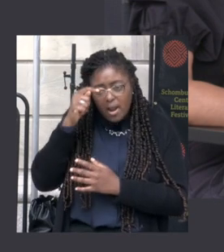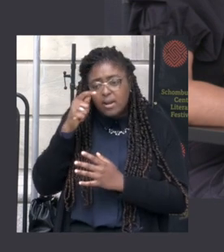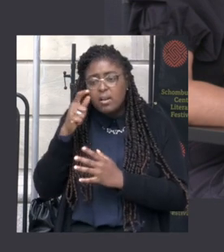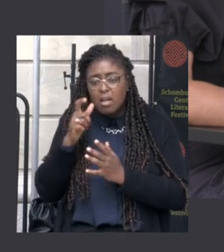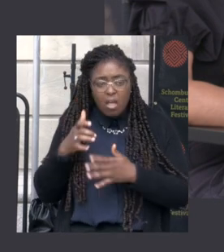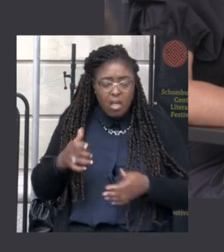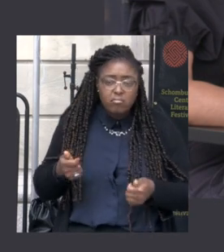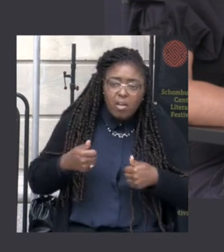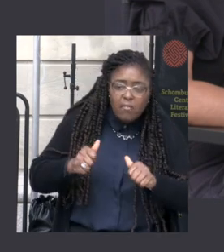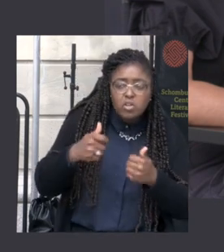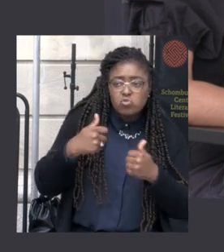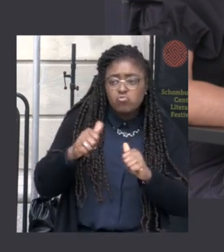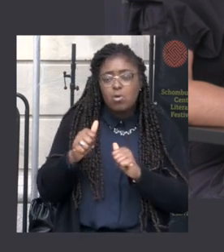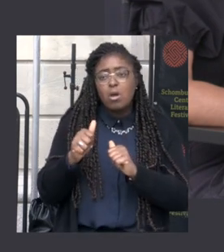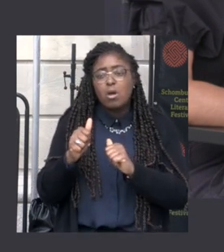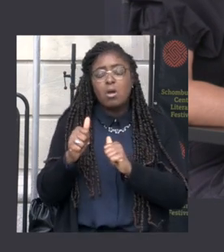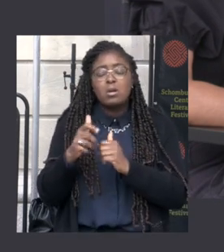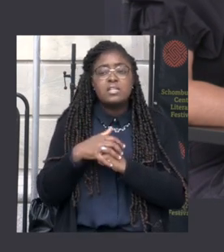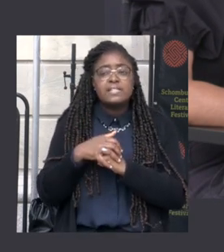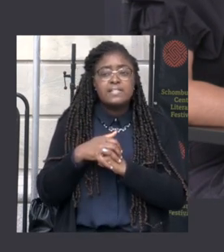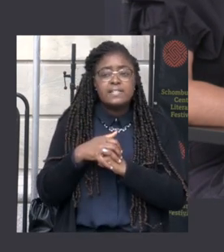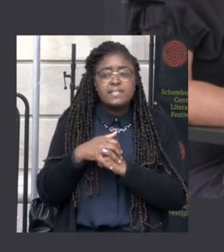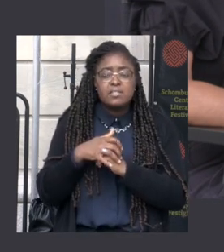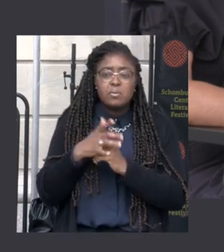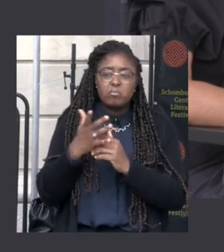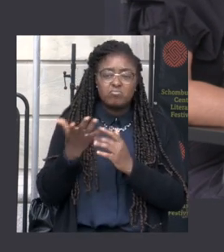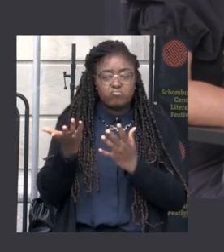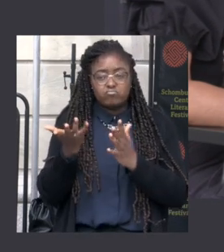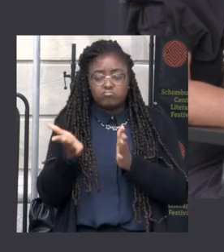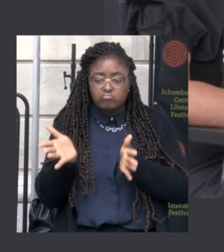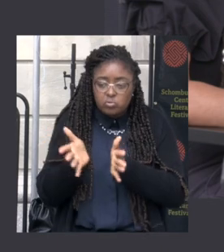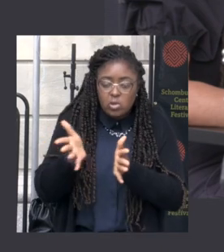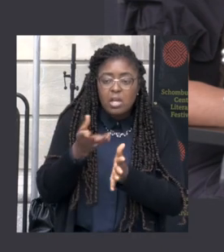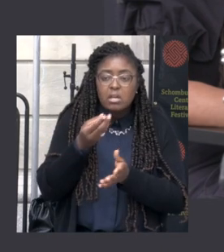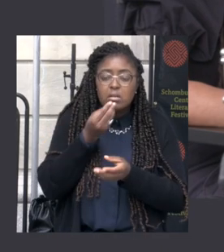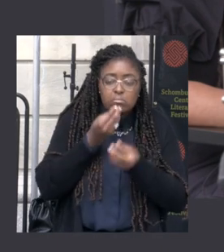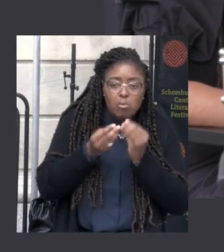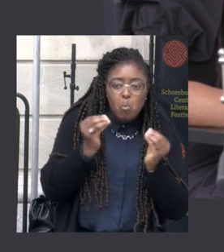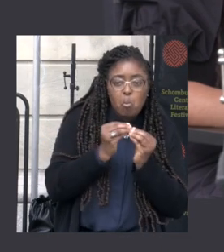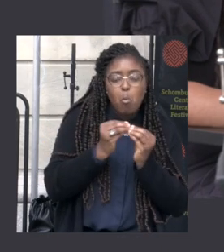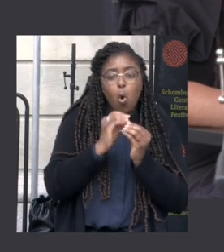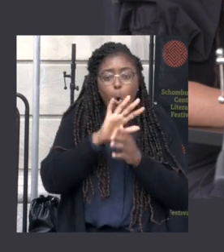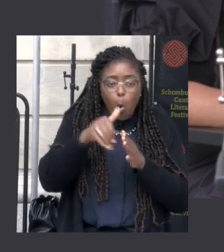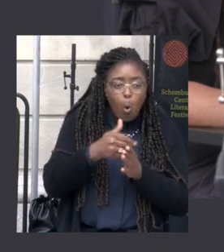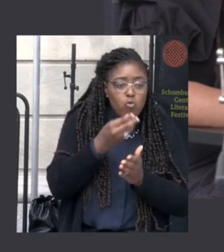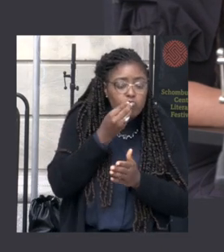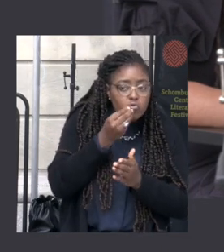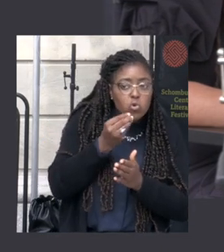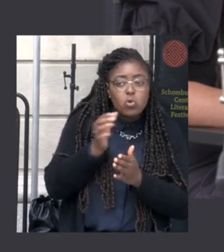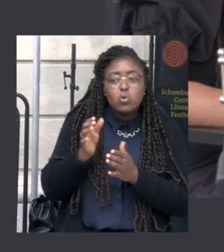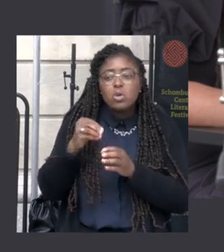diet and eating more, you know, whole foods, plant-centered diets. Look, when I went through my, I feel like it